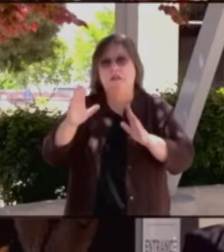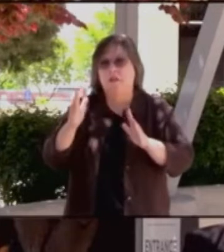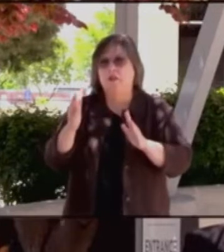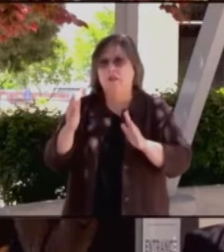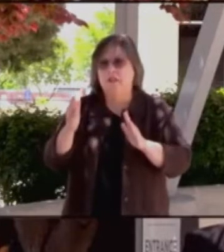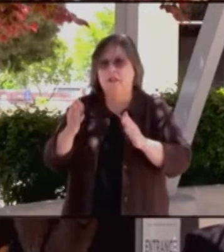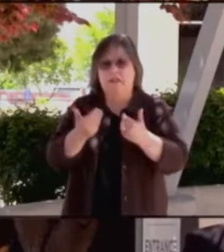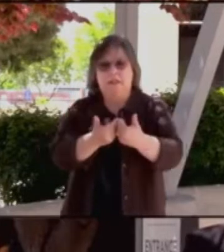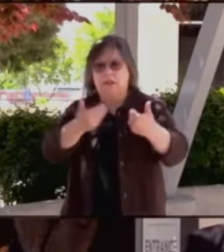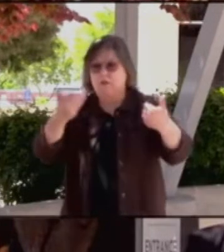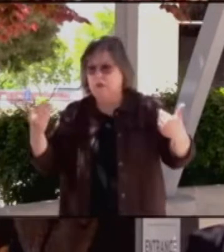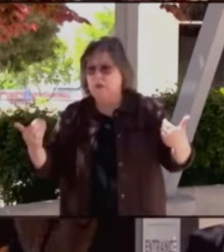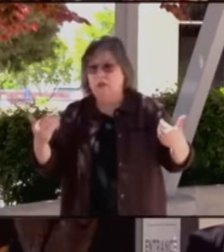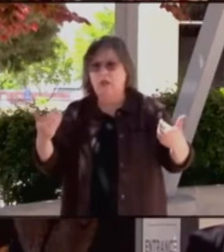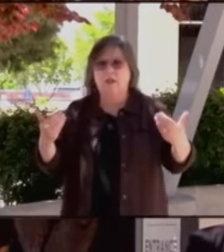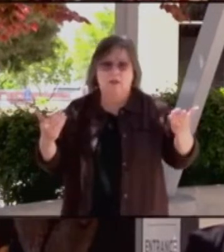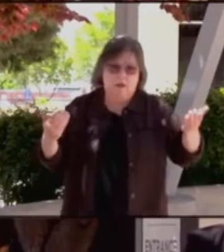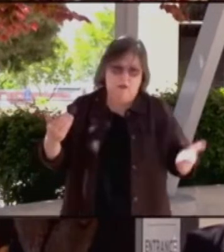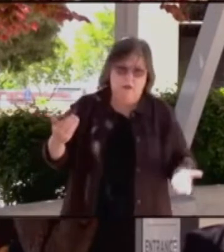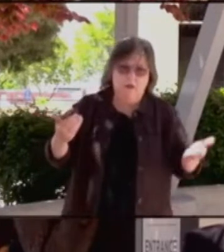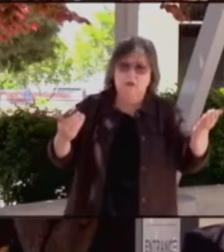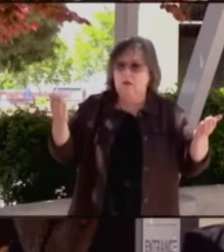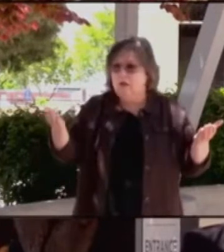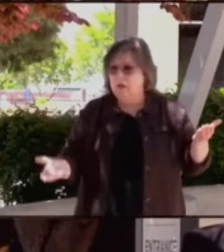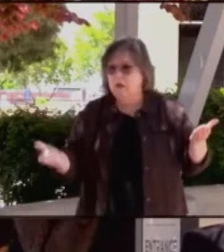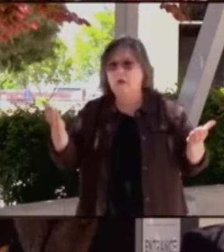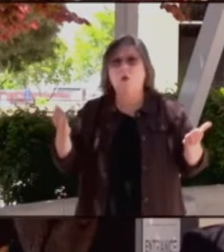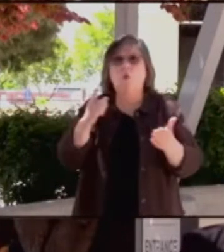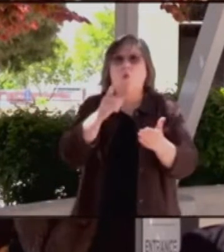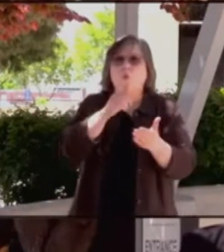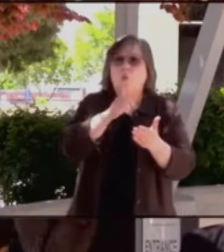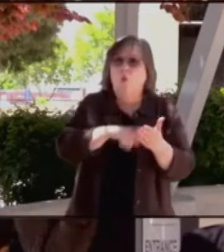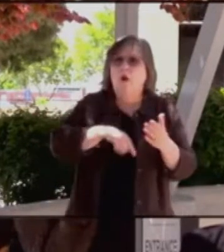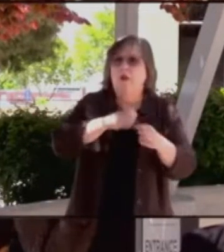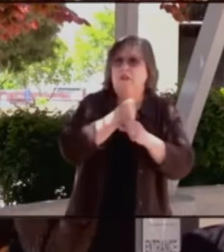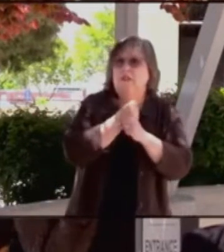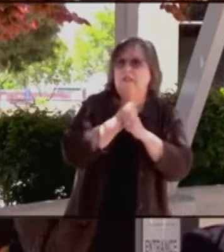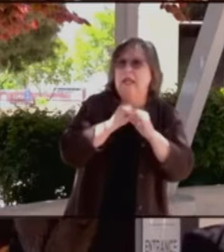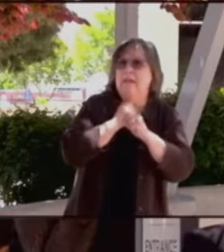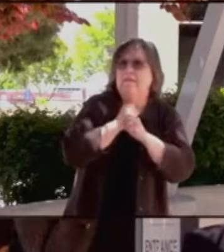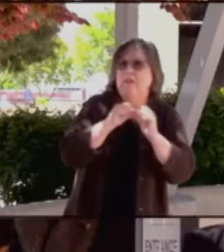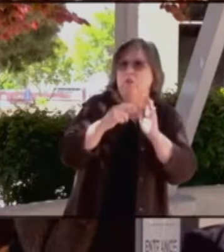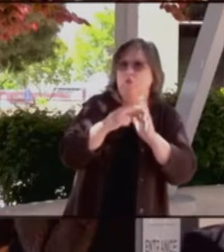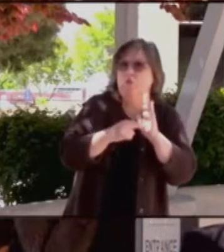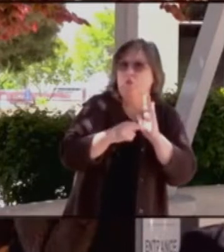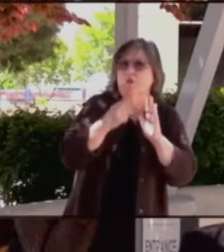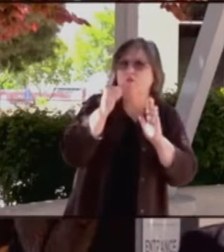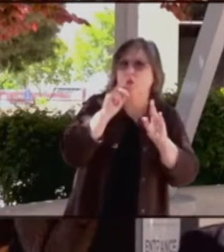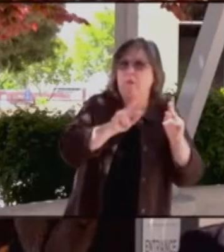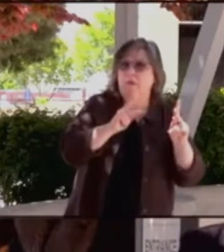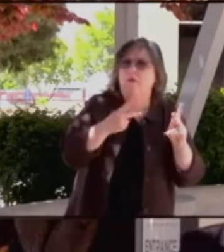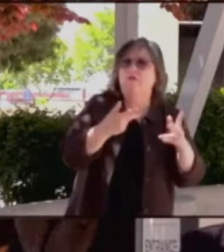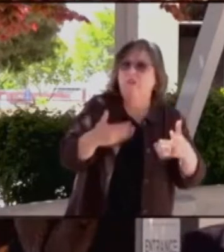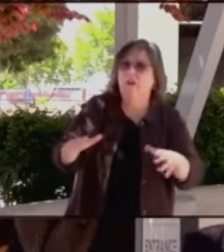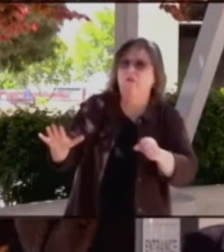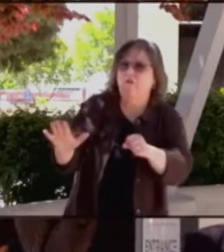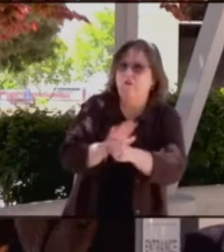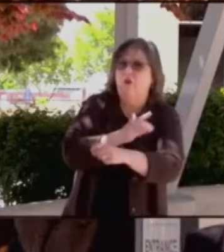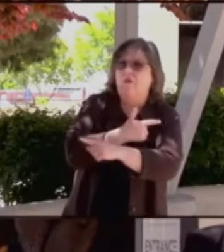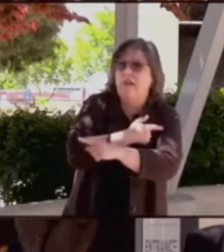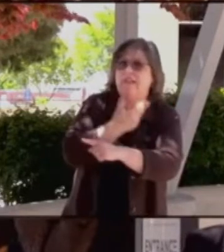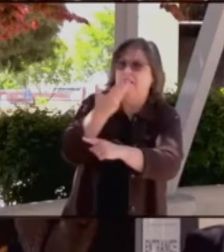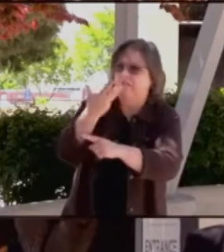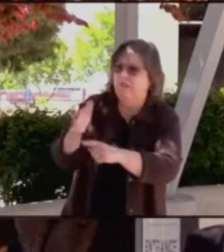in the workplace in terms of safety rules for those who are fully vaccinated and those who are not. For example,